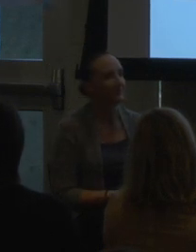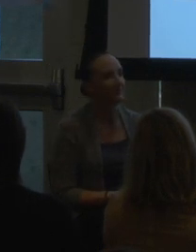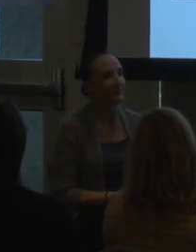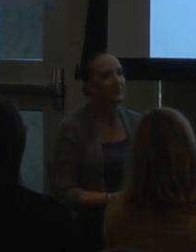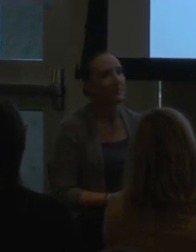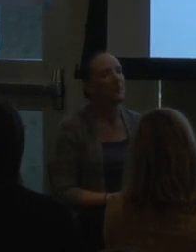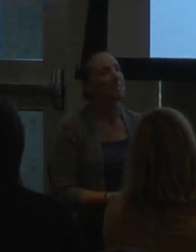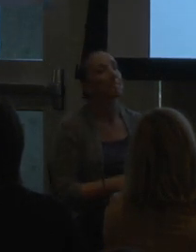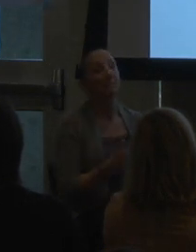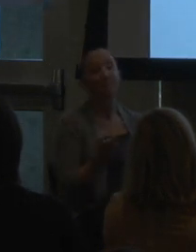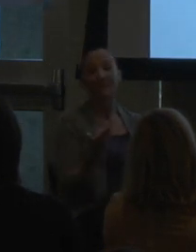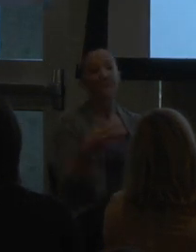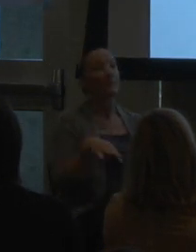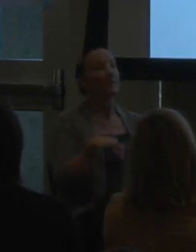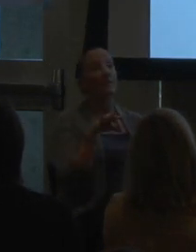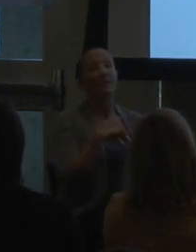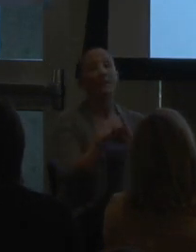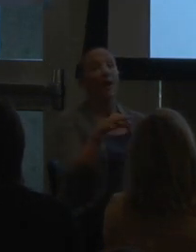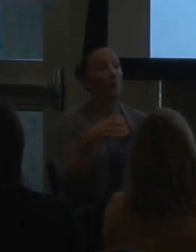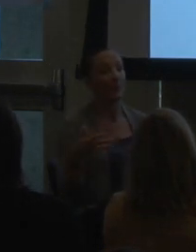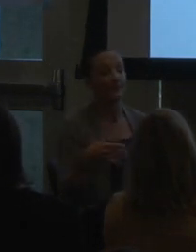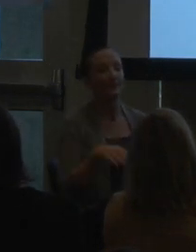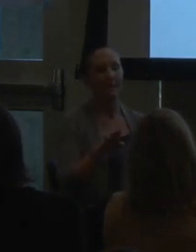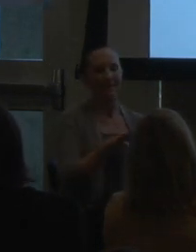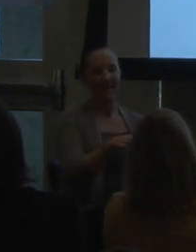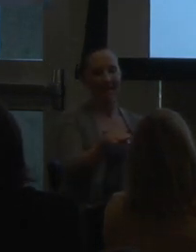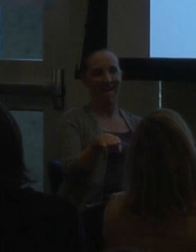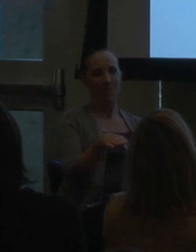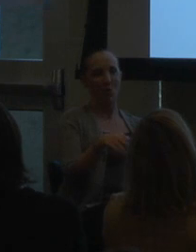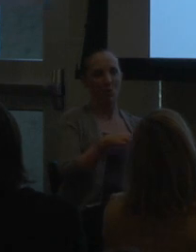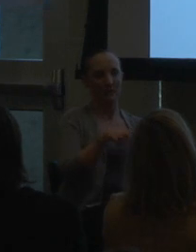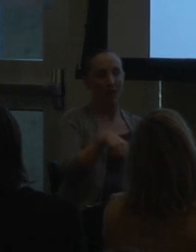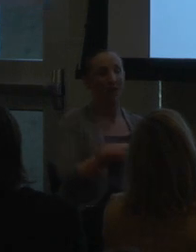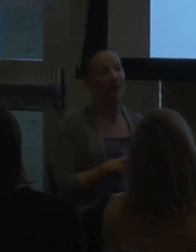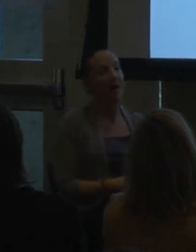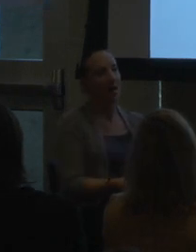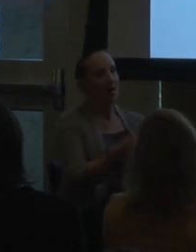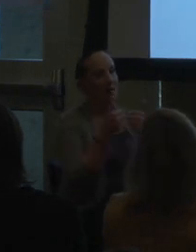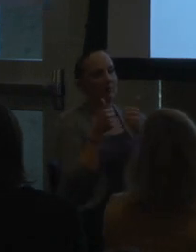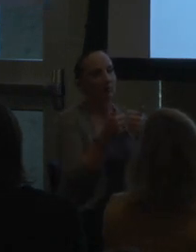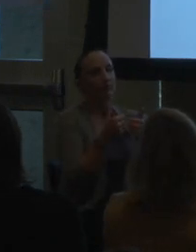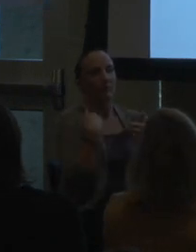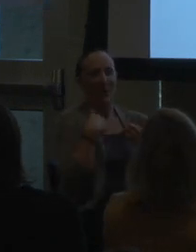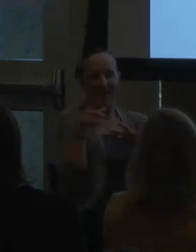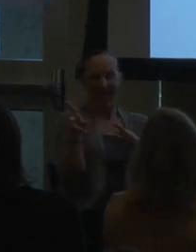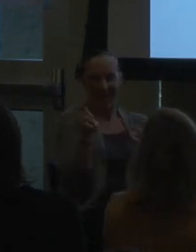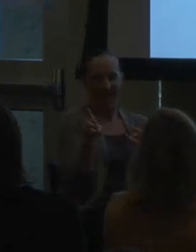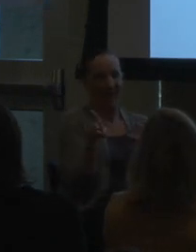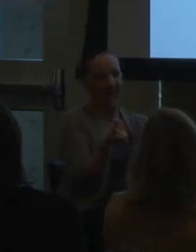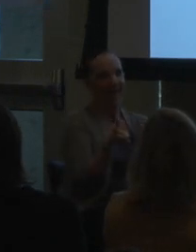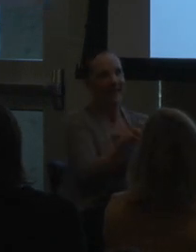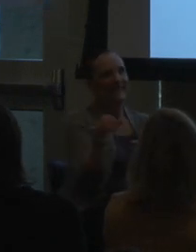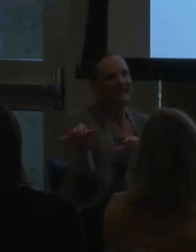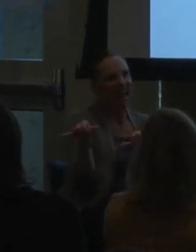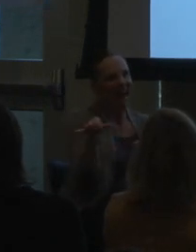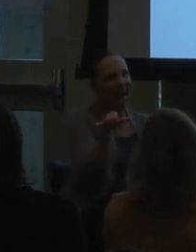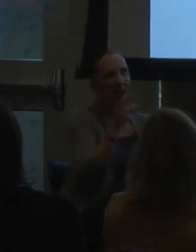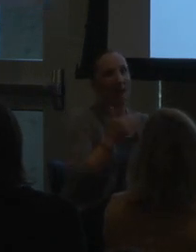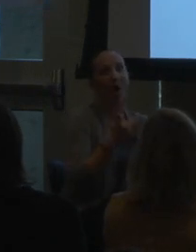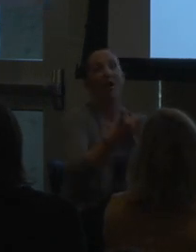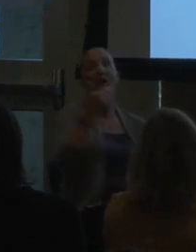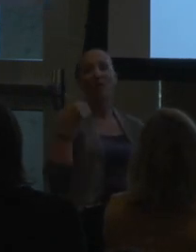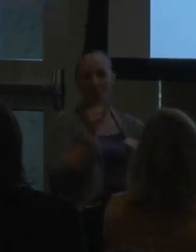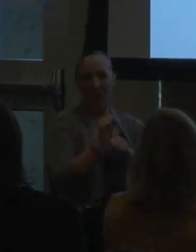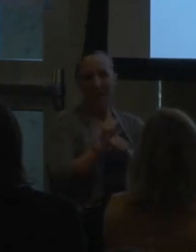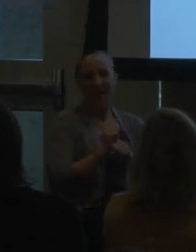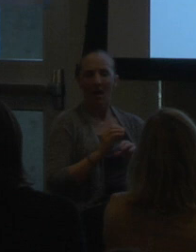Okay, so what did we find? Let's look at the behavior results. So happily, we replicated all of this other behavioral work where we